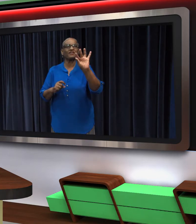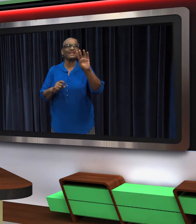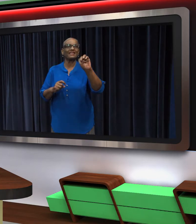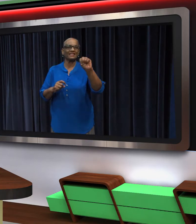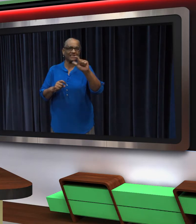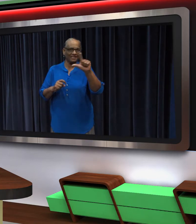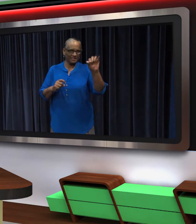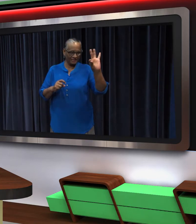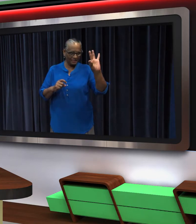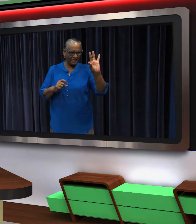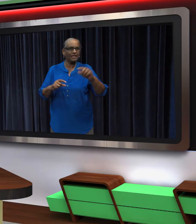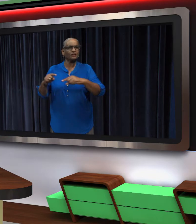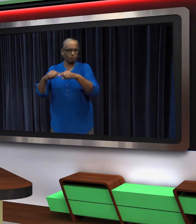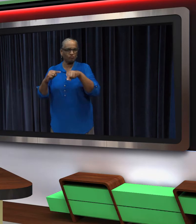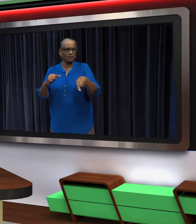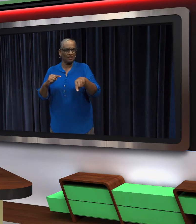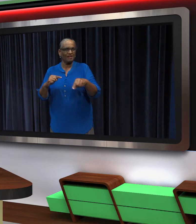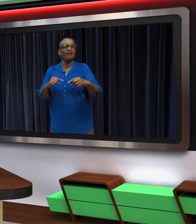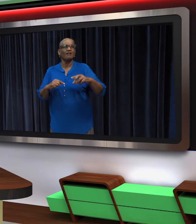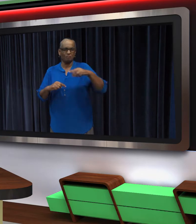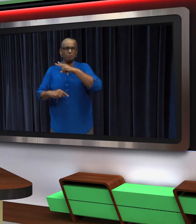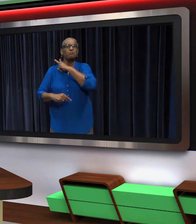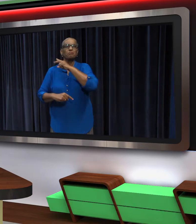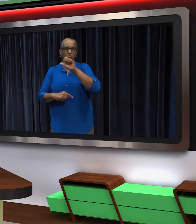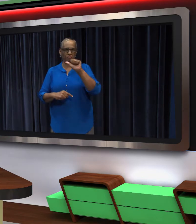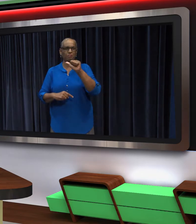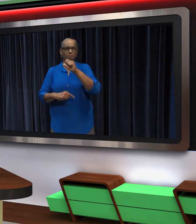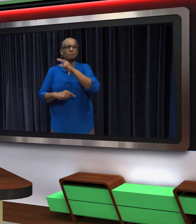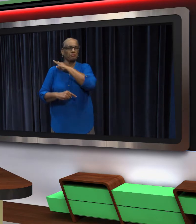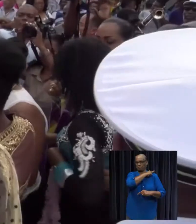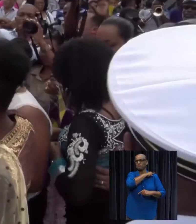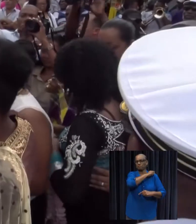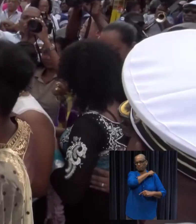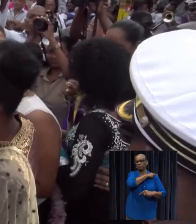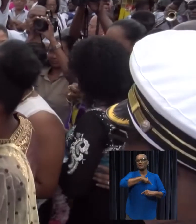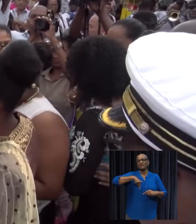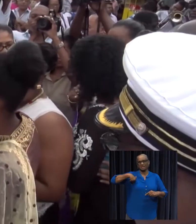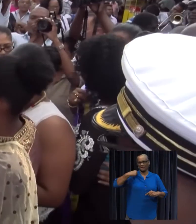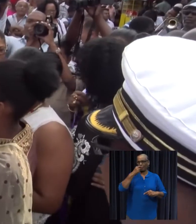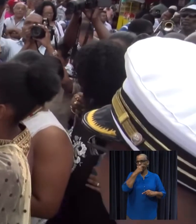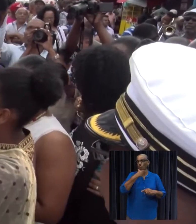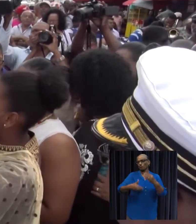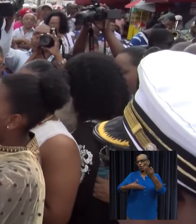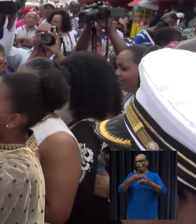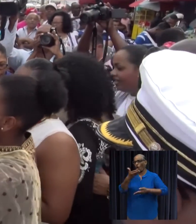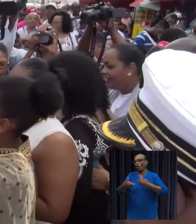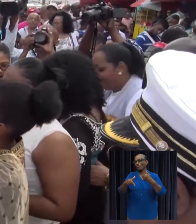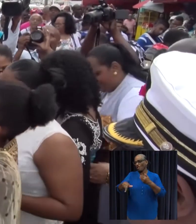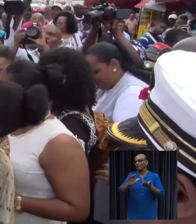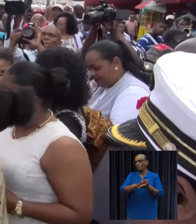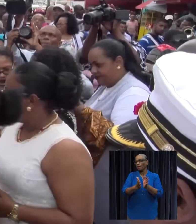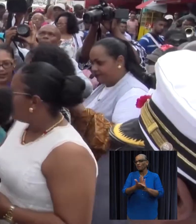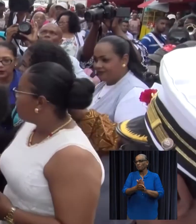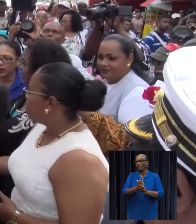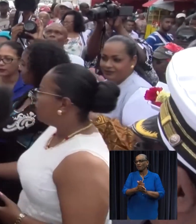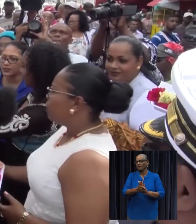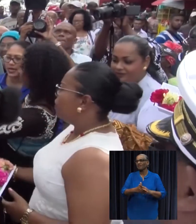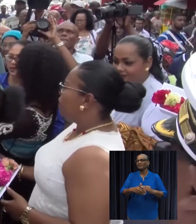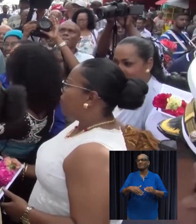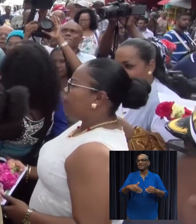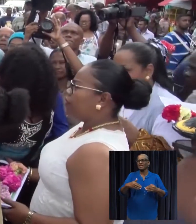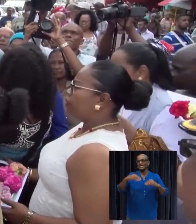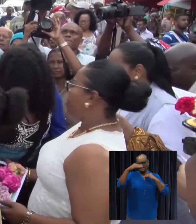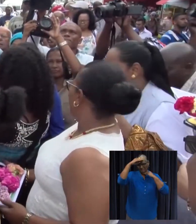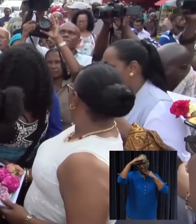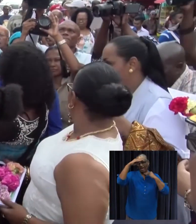Surinamese agriculture and livestock farming potential. This is what President Desiree Bouterse explained